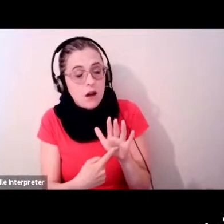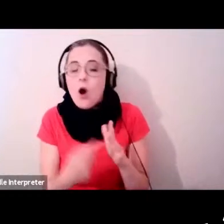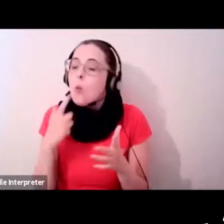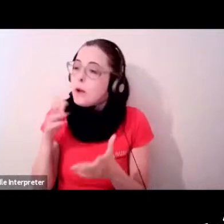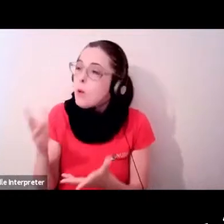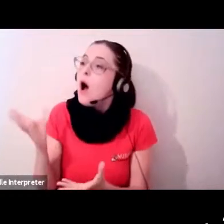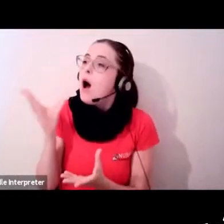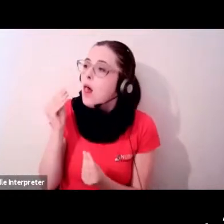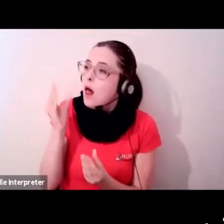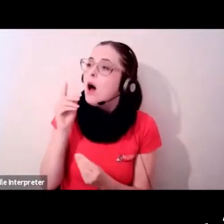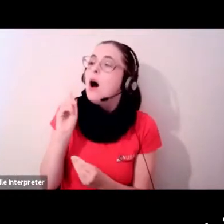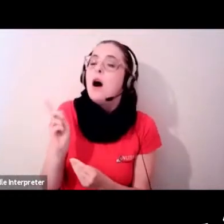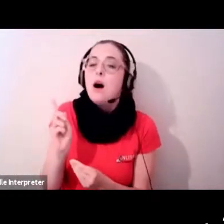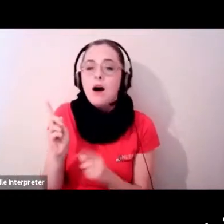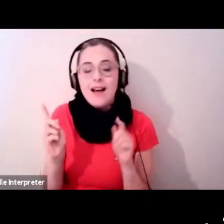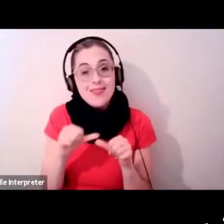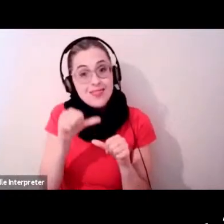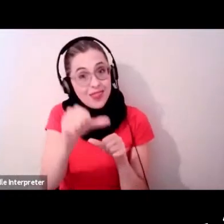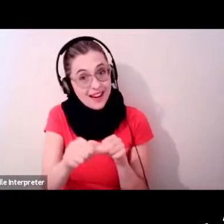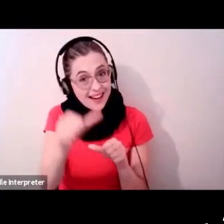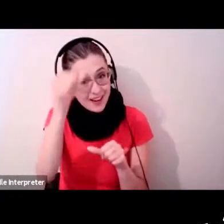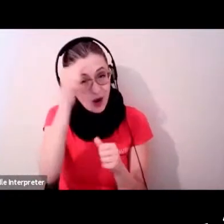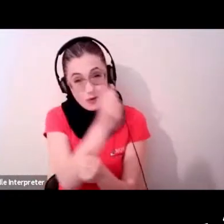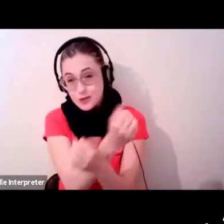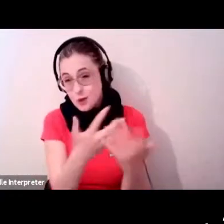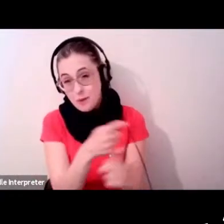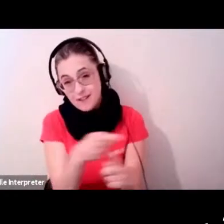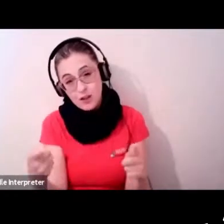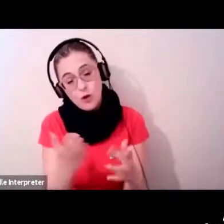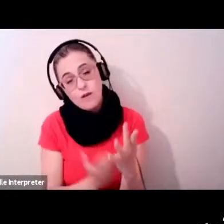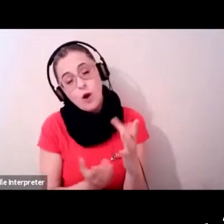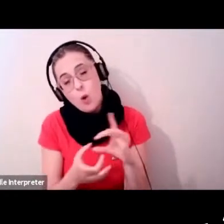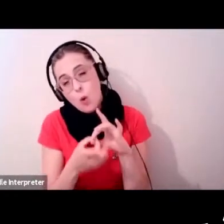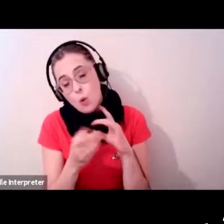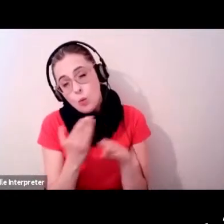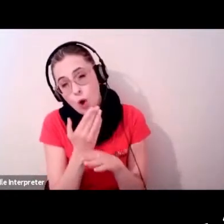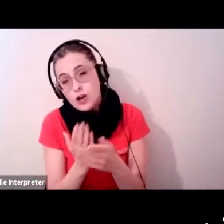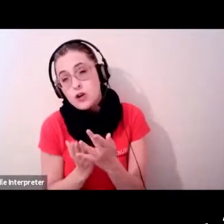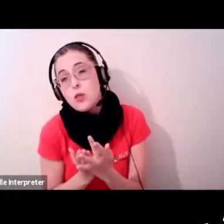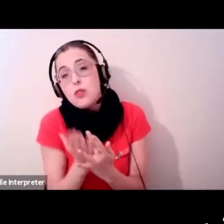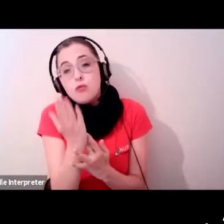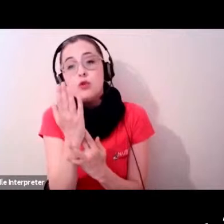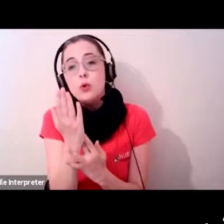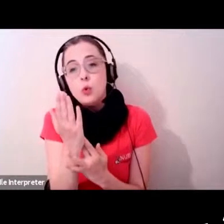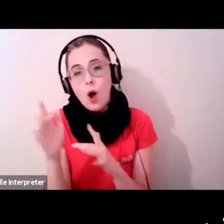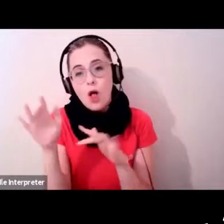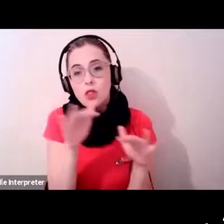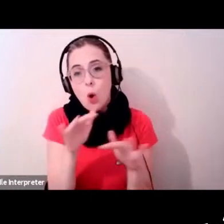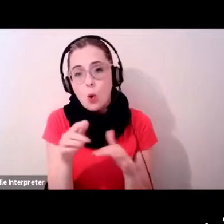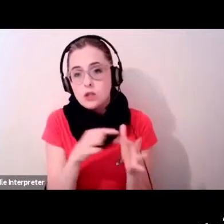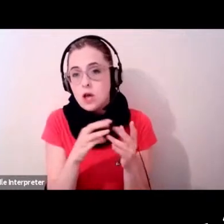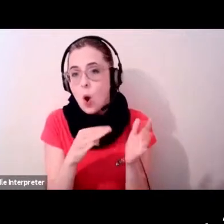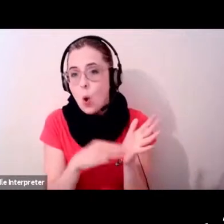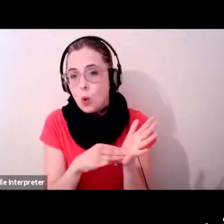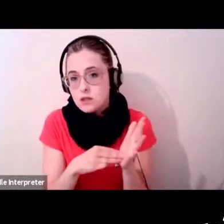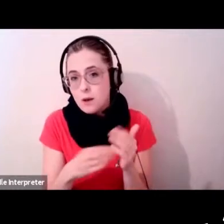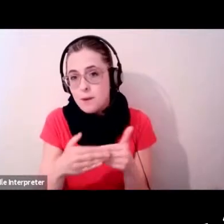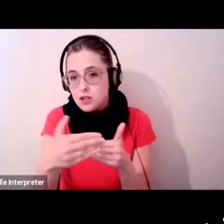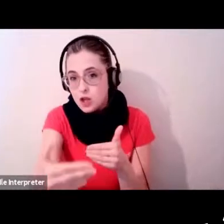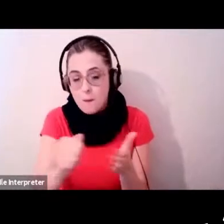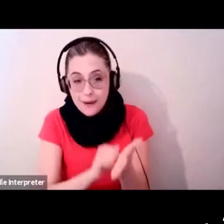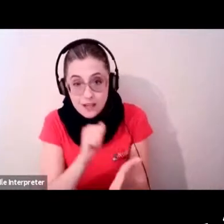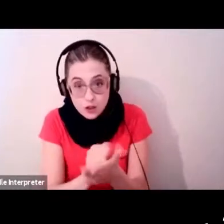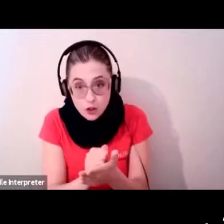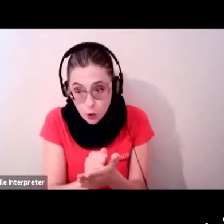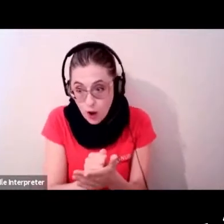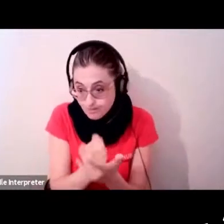scientists. And then I know that so many of you will have worked throughout the autumn term, making sure that as many CEV